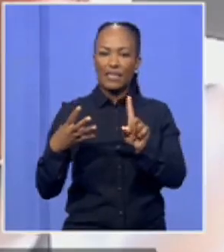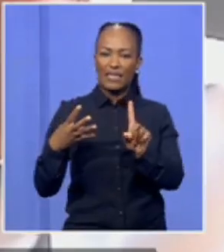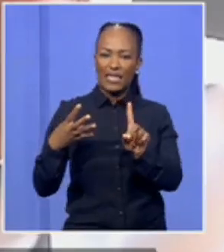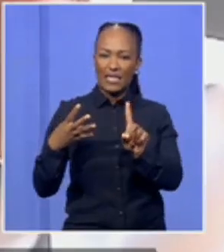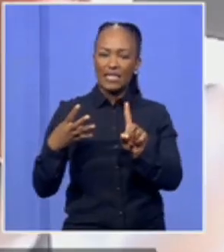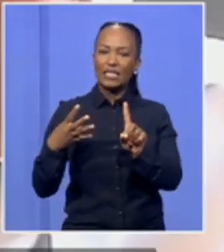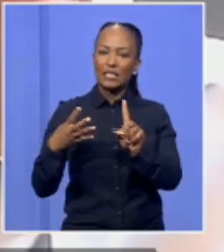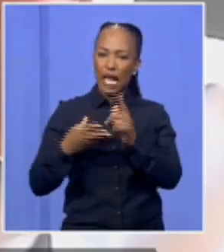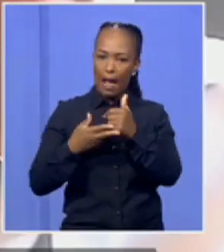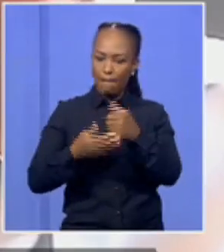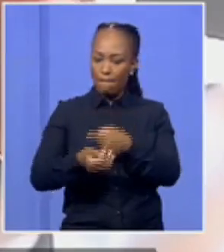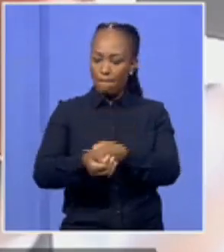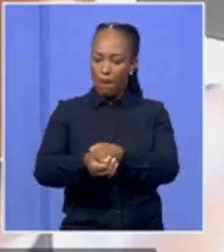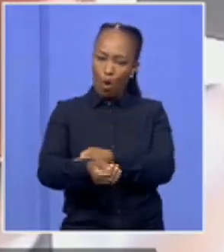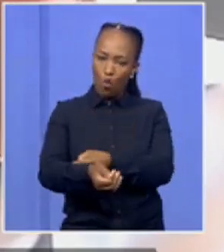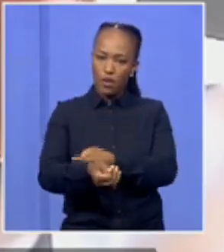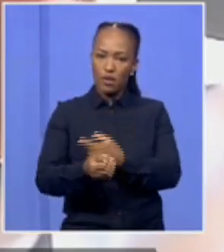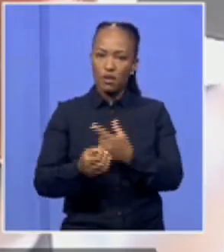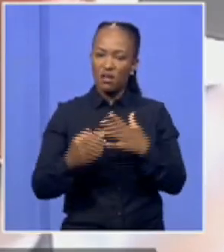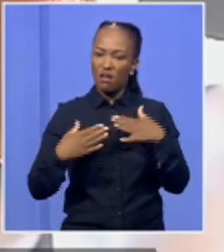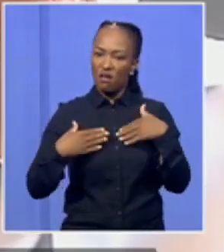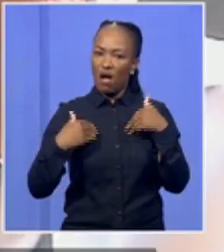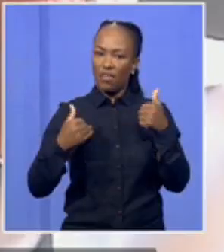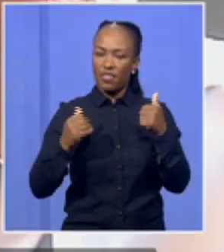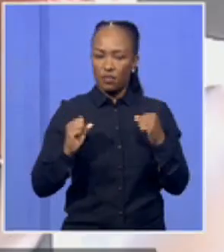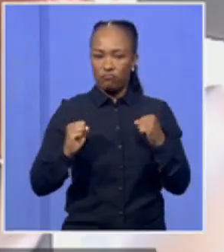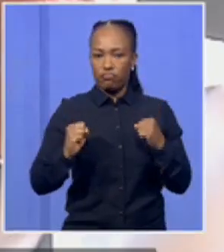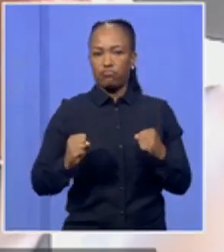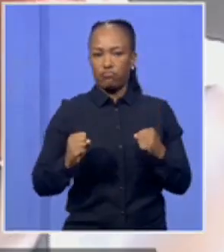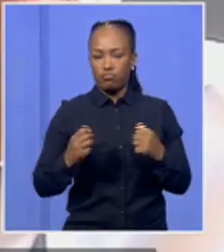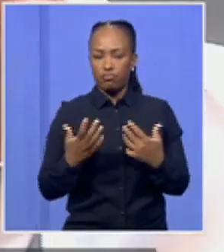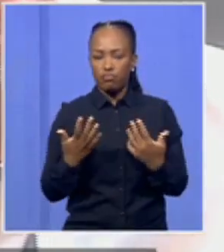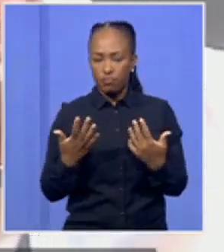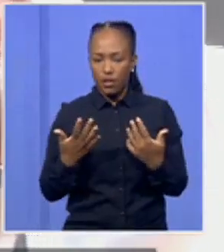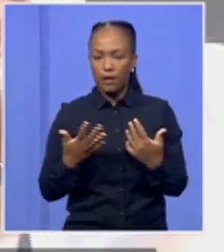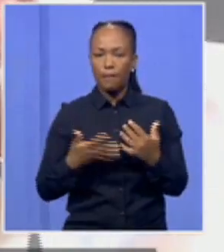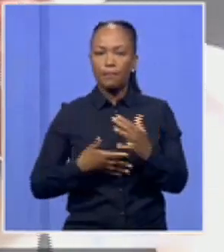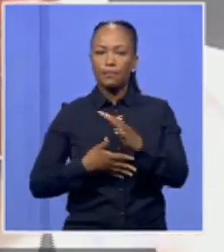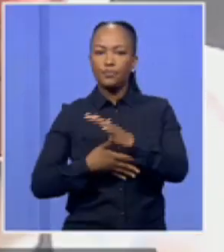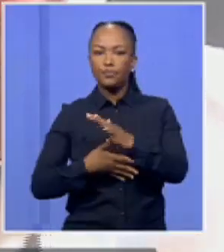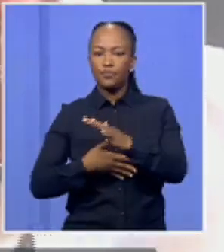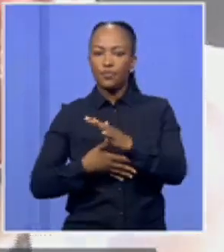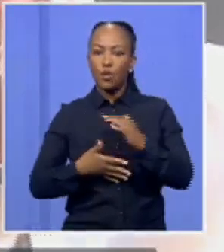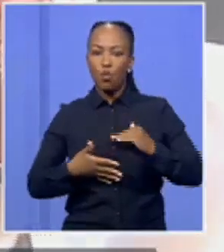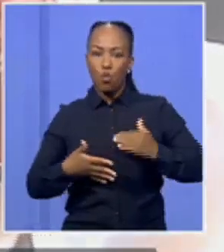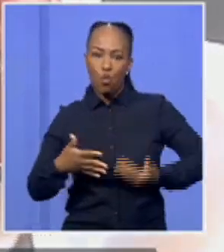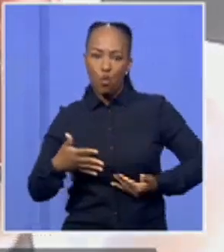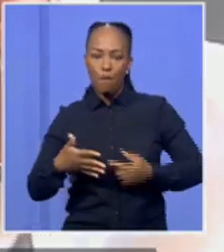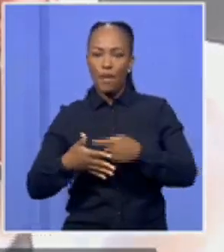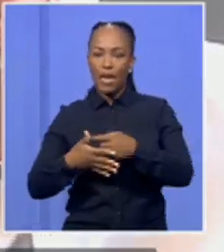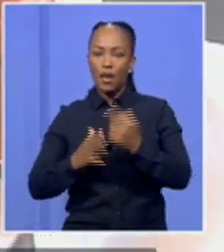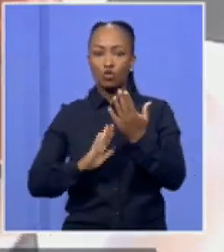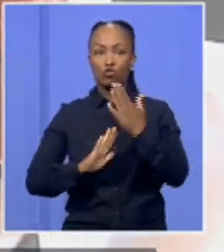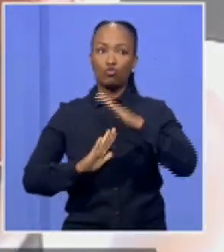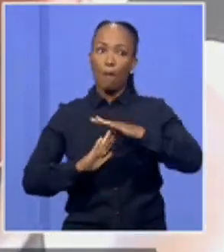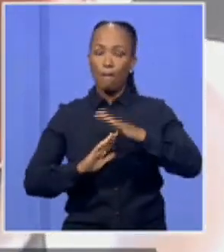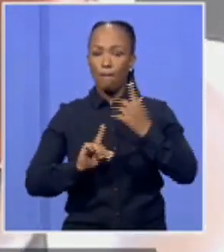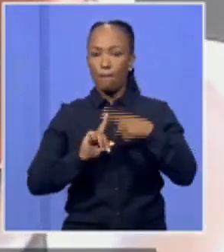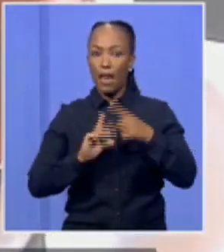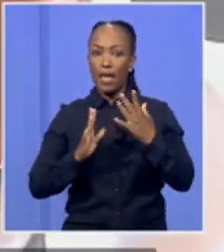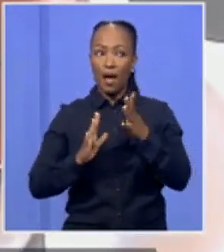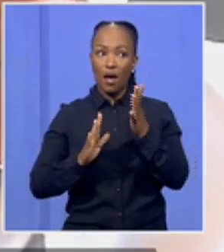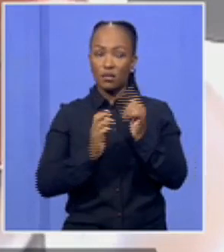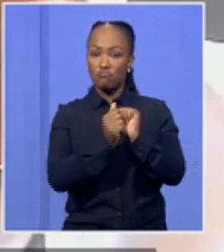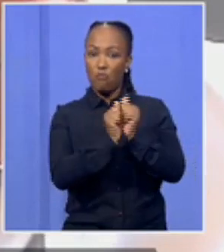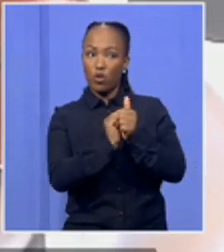of course. And we see this very often in female top athletes, that they sometimes they lose